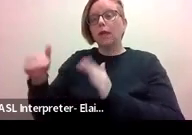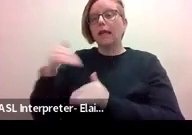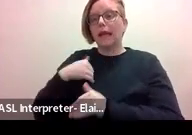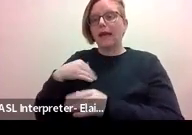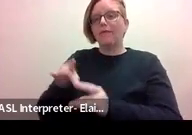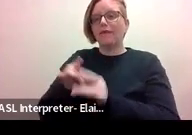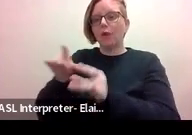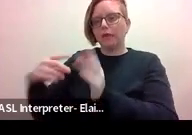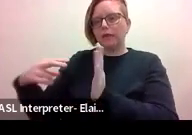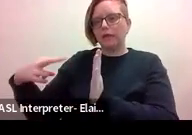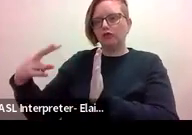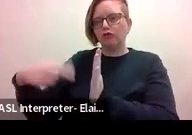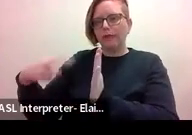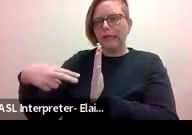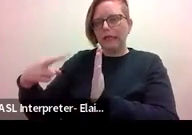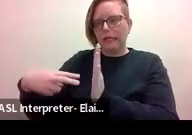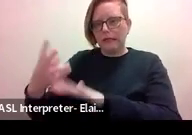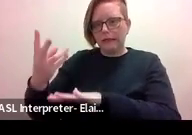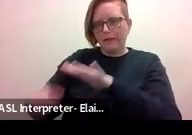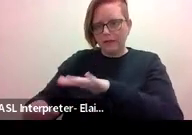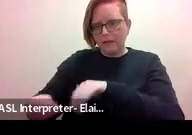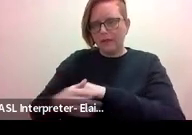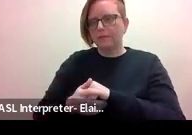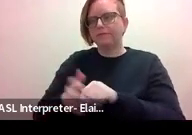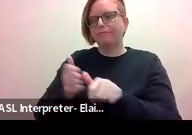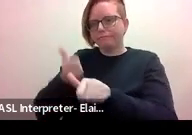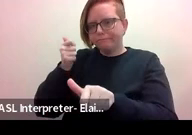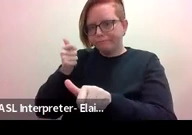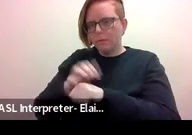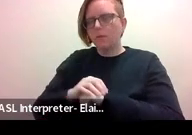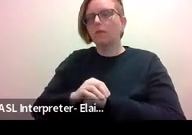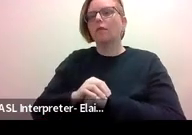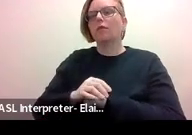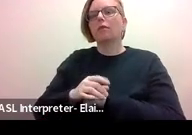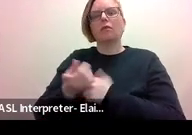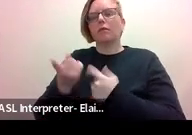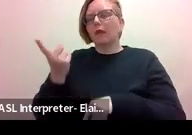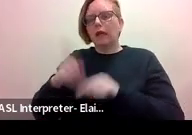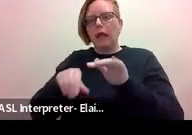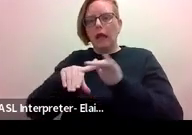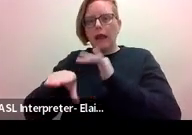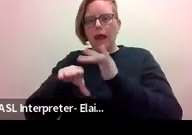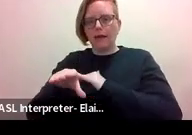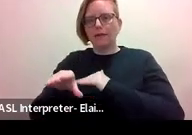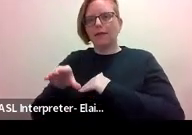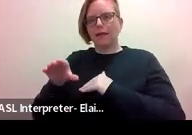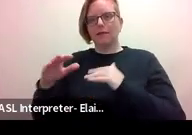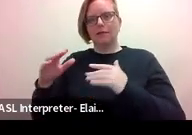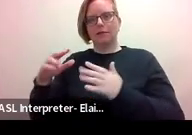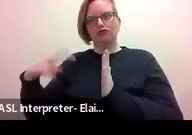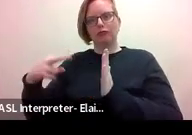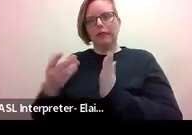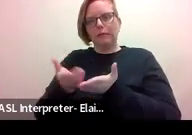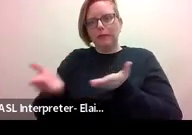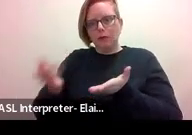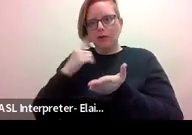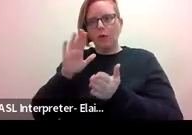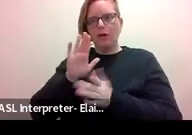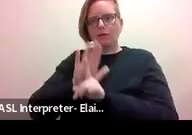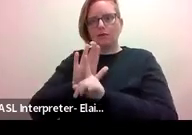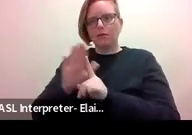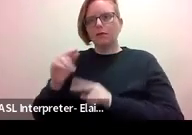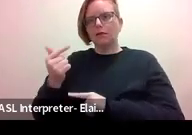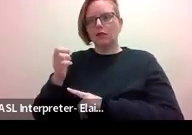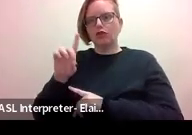reading fluency deficit impacts his ability to access grade level reading material. And another